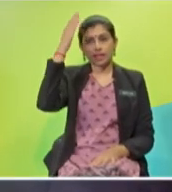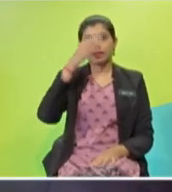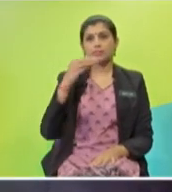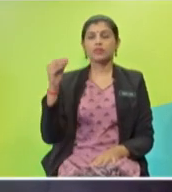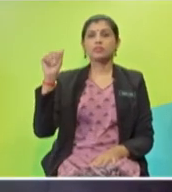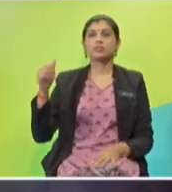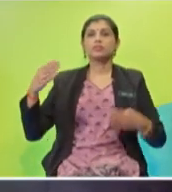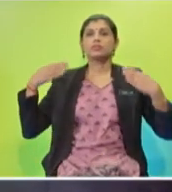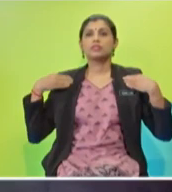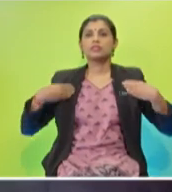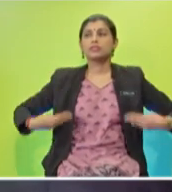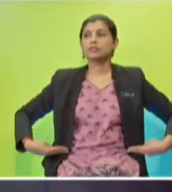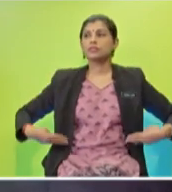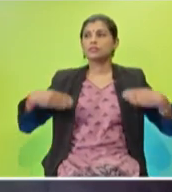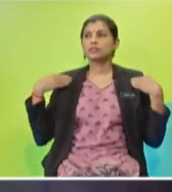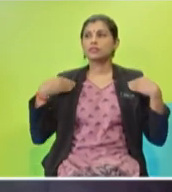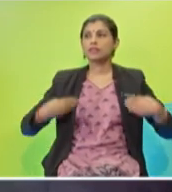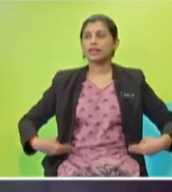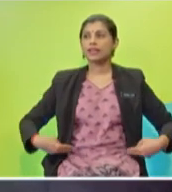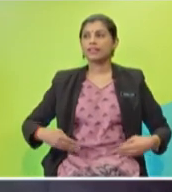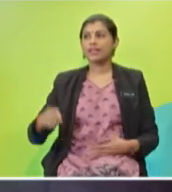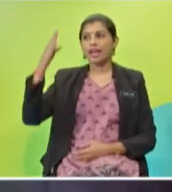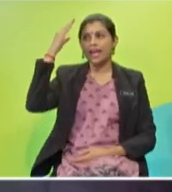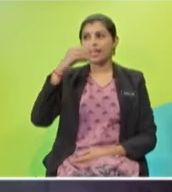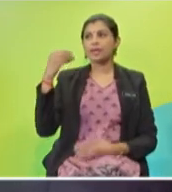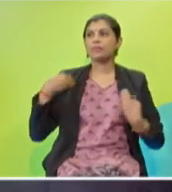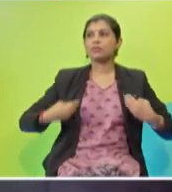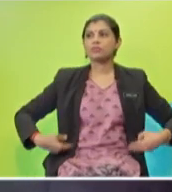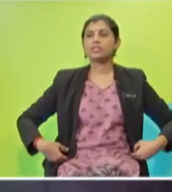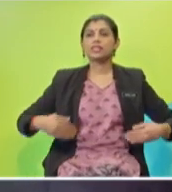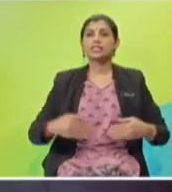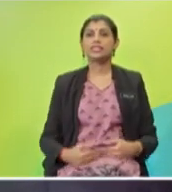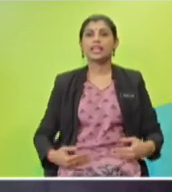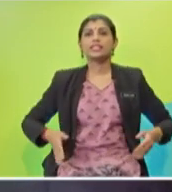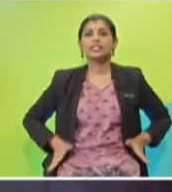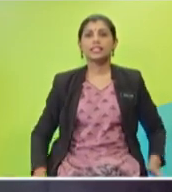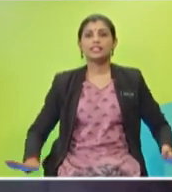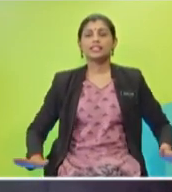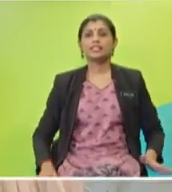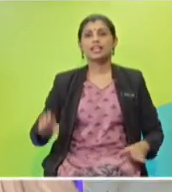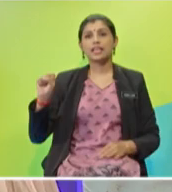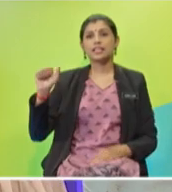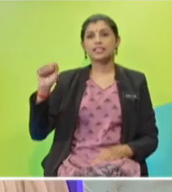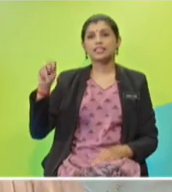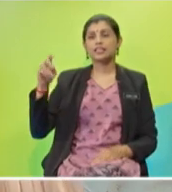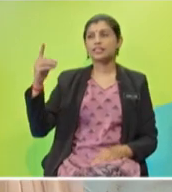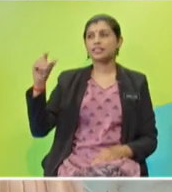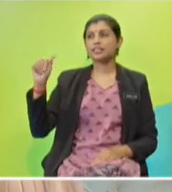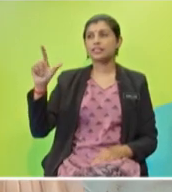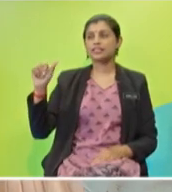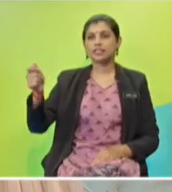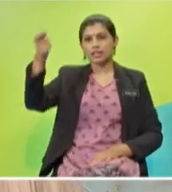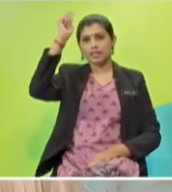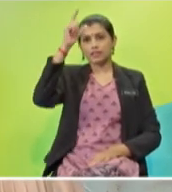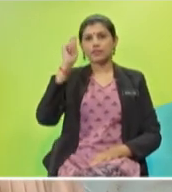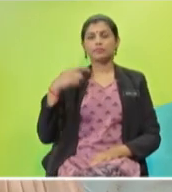And a blouse, skirt, and sandals. Hat and a blouse, skirt, and sandals. Cap and